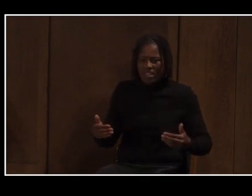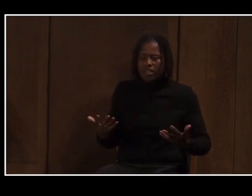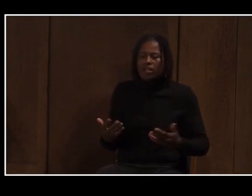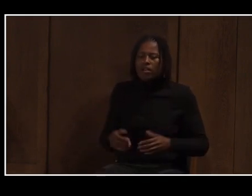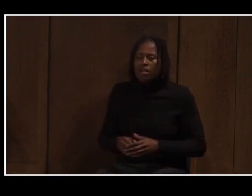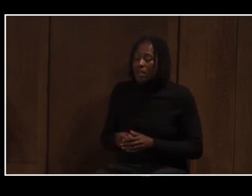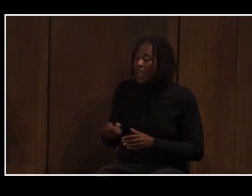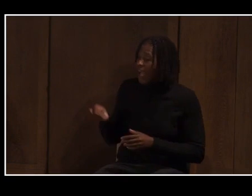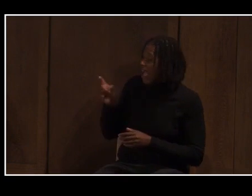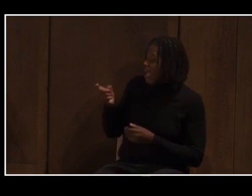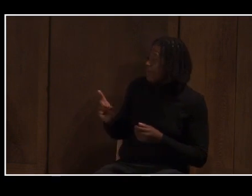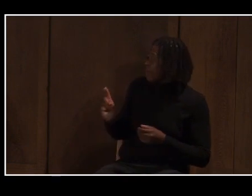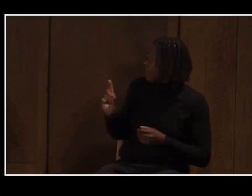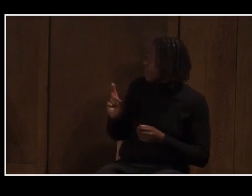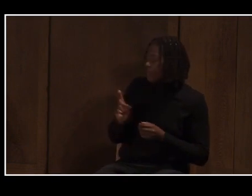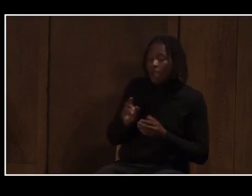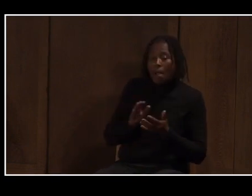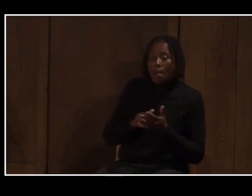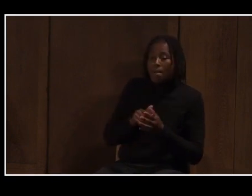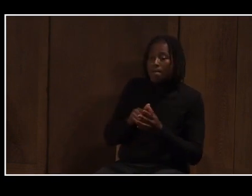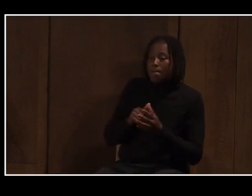yourself. Yeah.